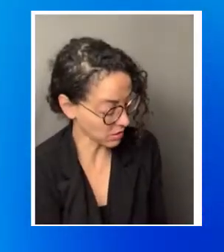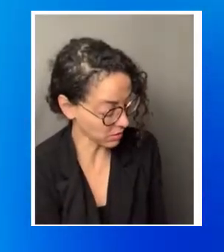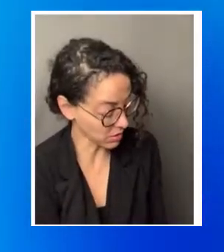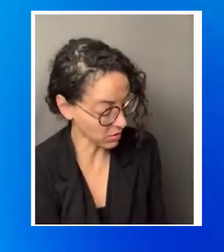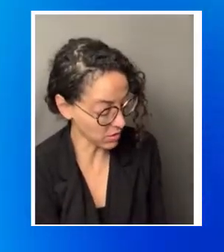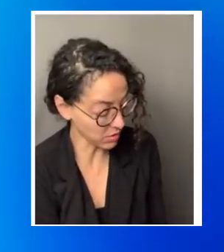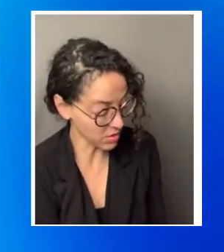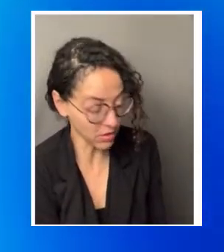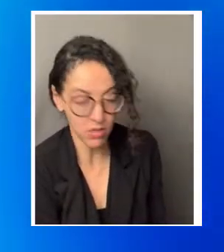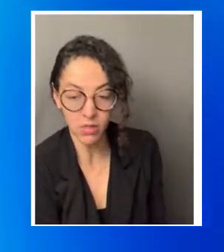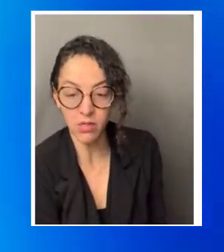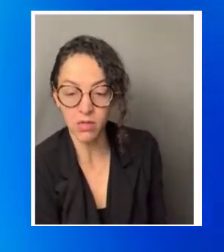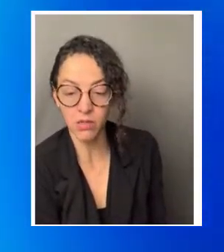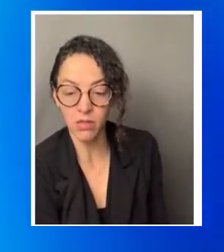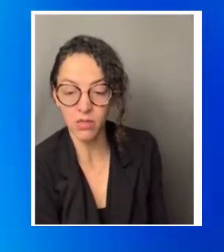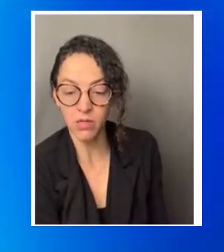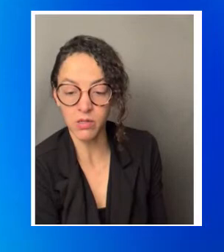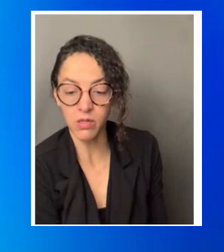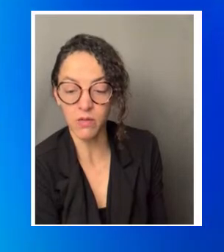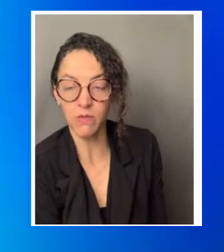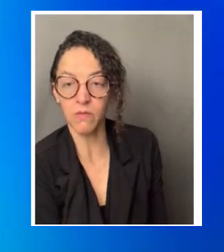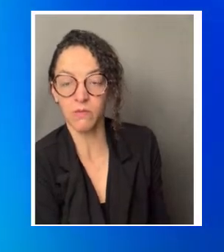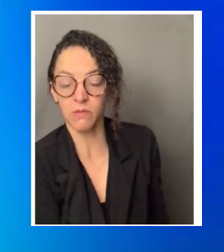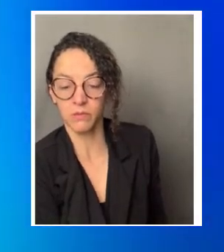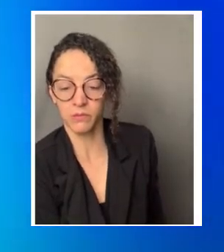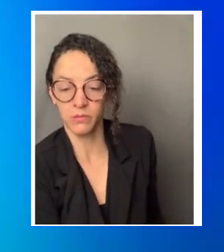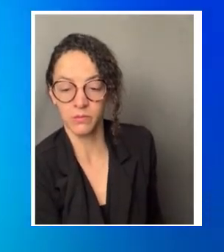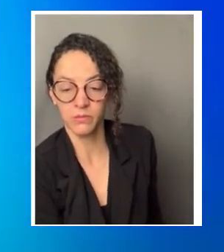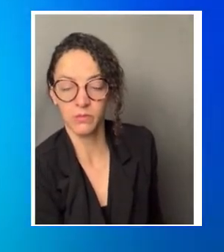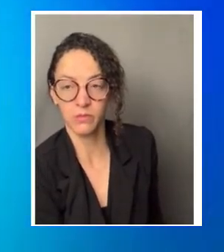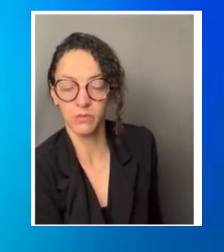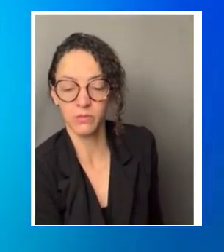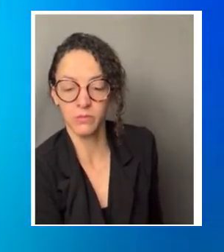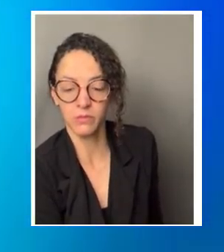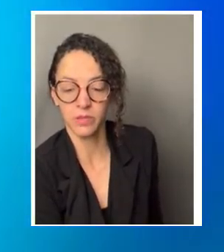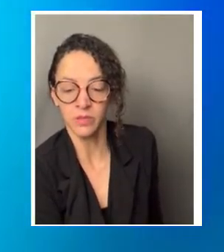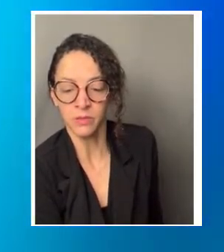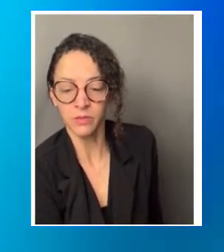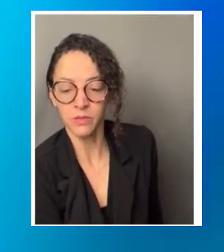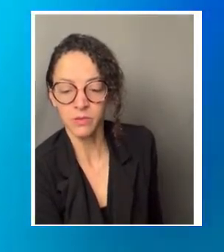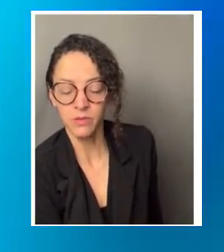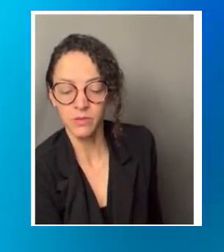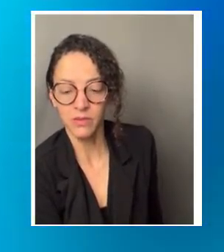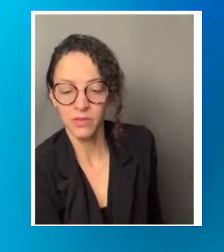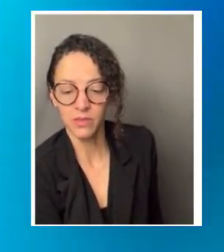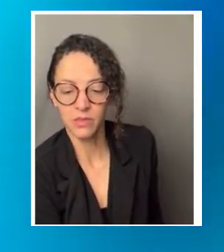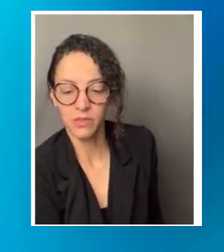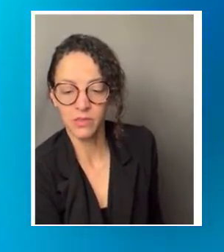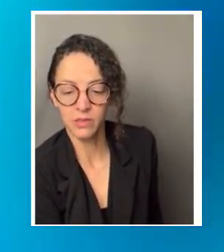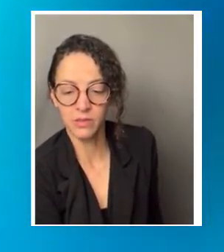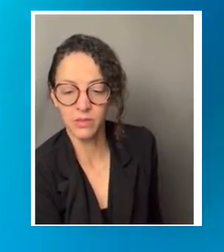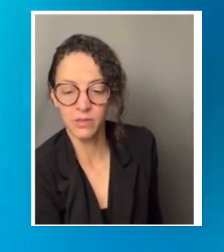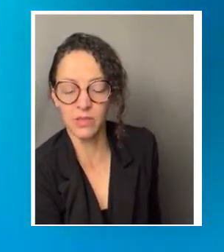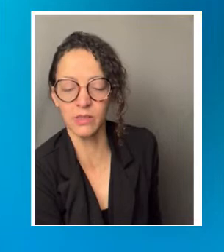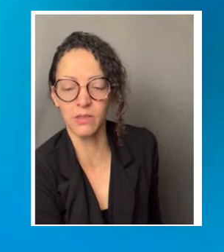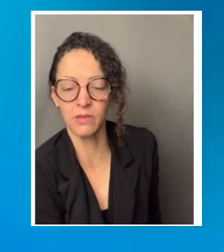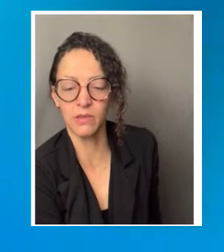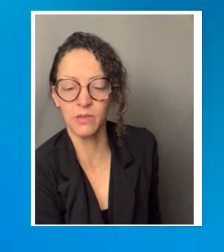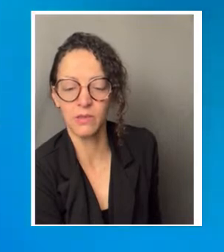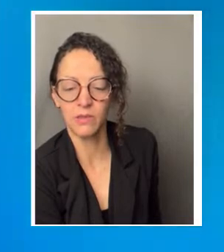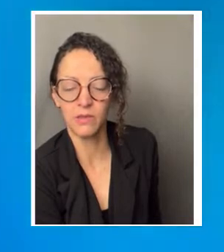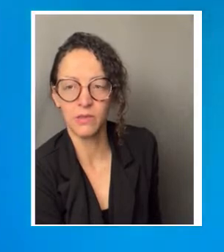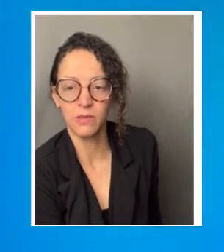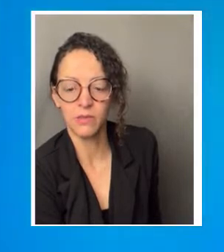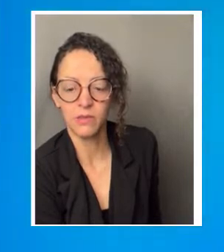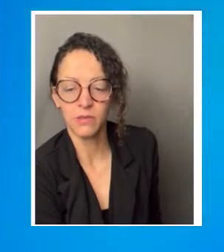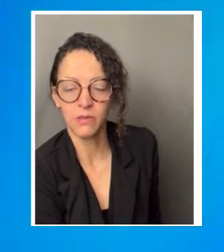virtual meeting, and to avoid having you guys scroll down and try to capture the votes. It's easier to do it through the polls, and